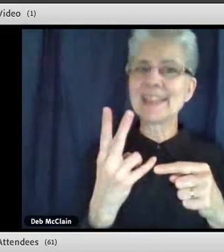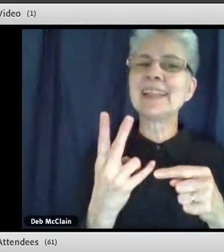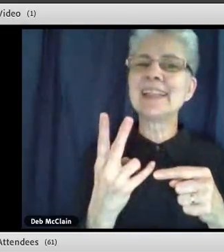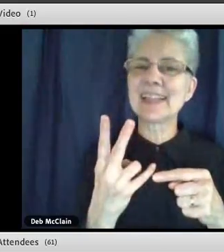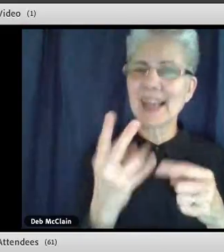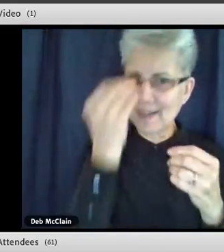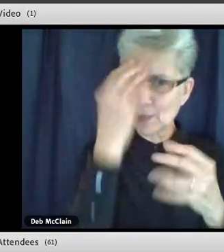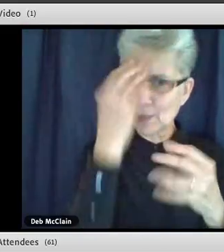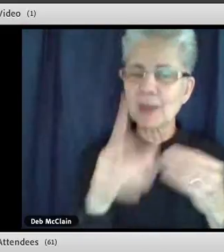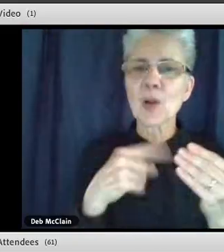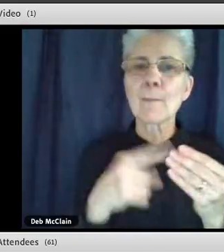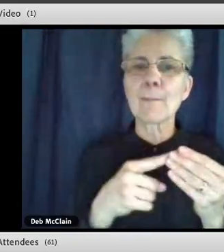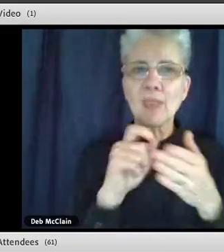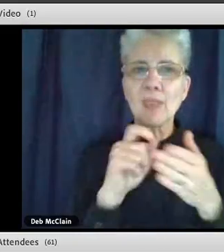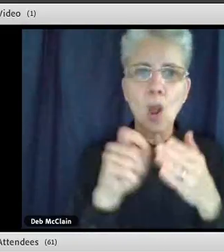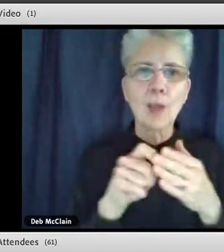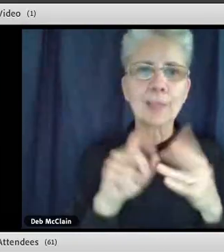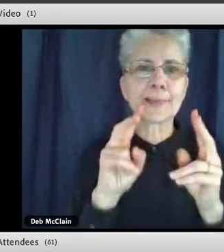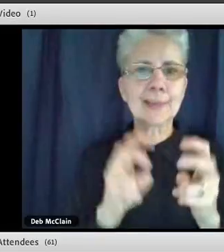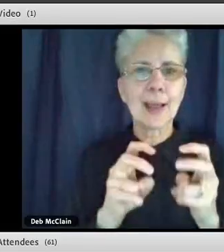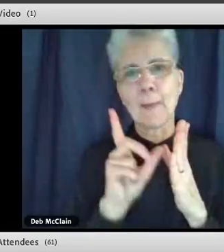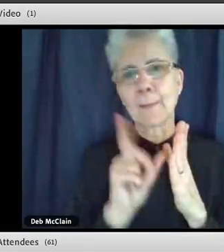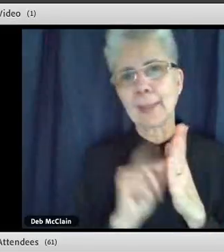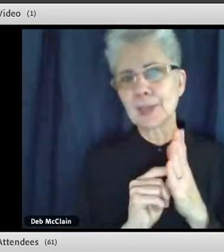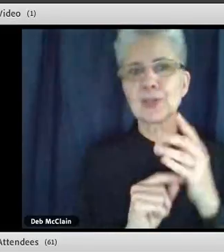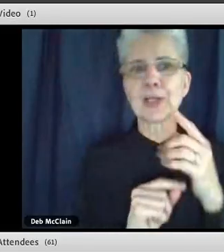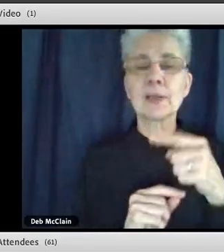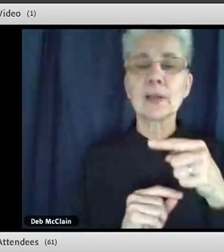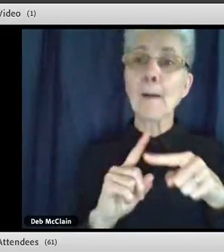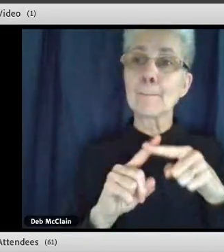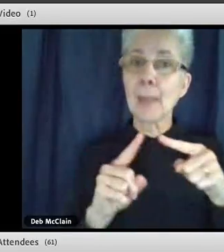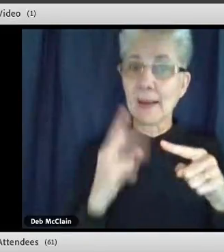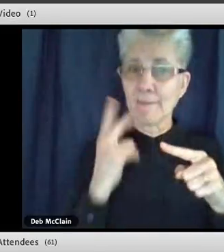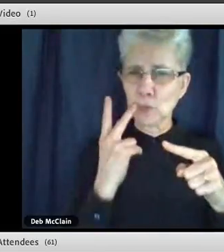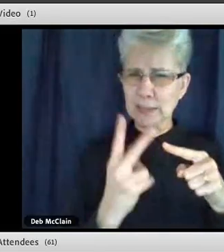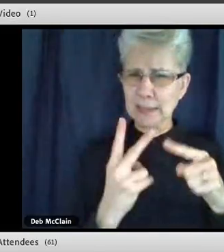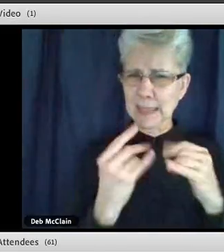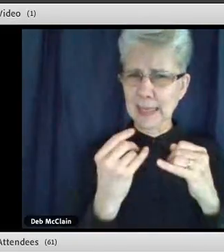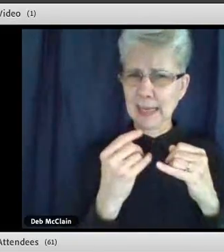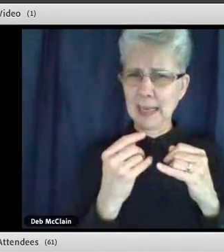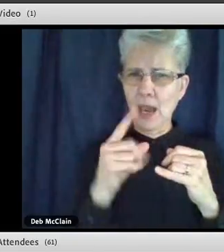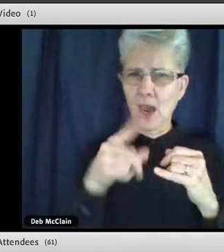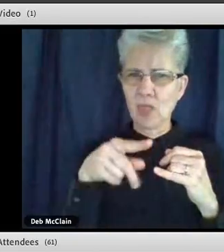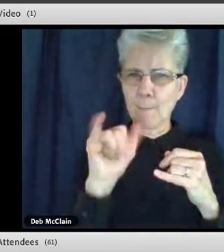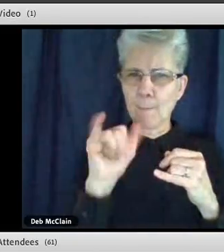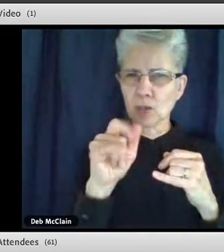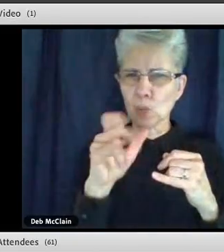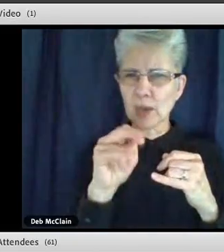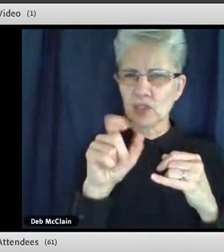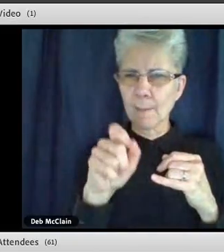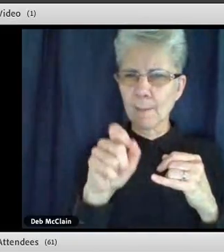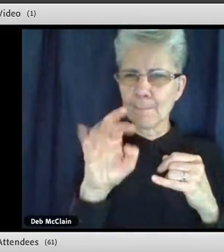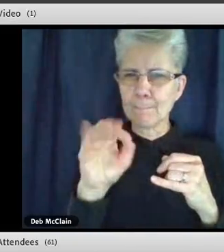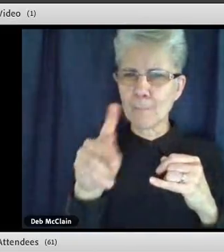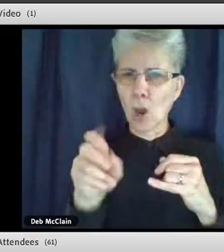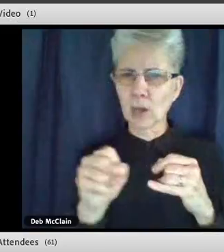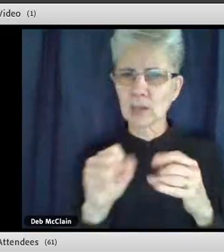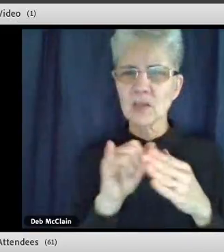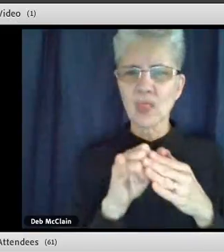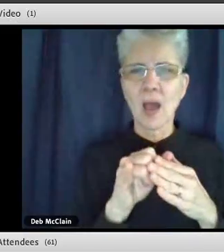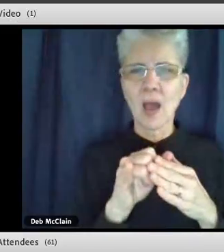about, the author, title, publication, but if you can see the various punctuation marks, right? So